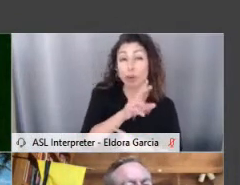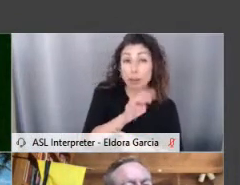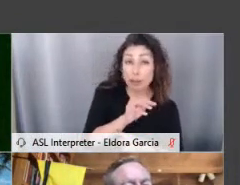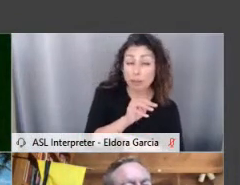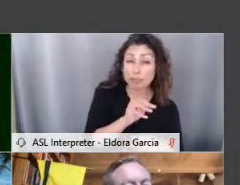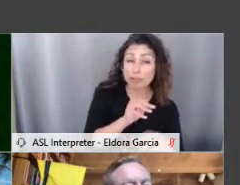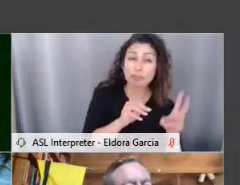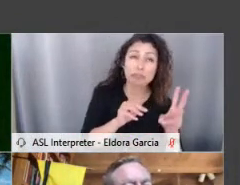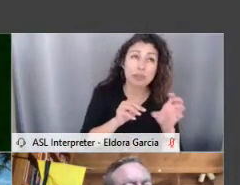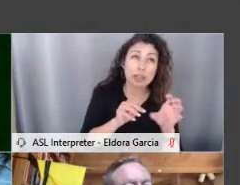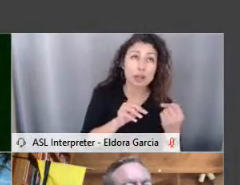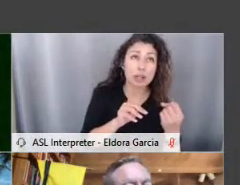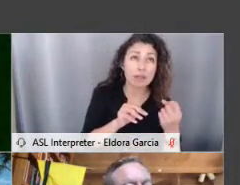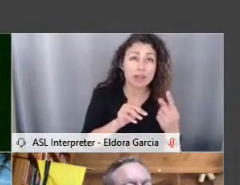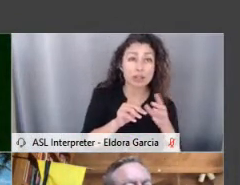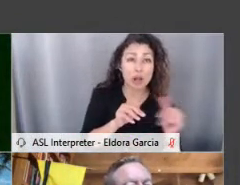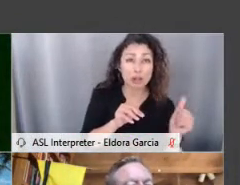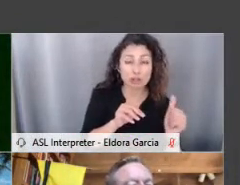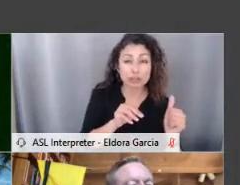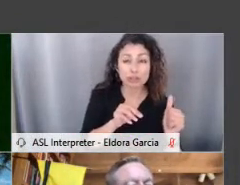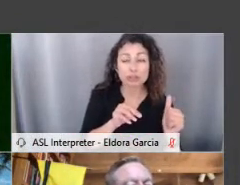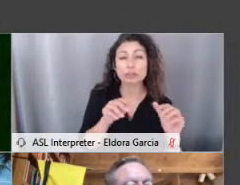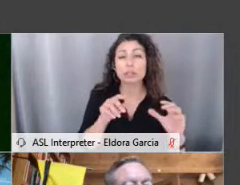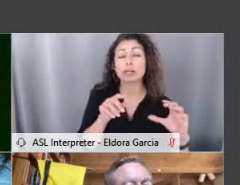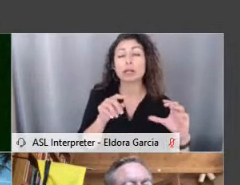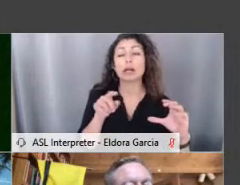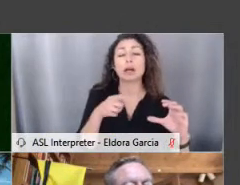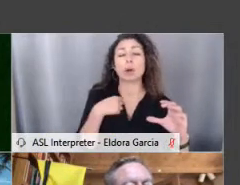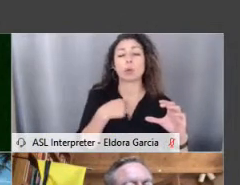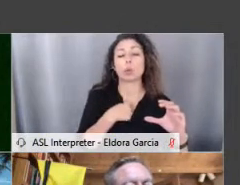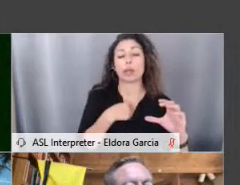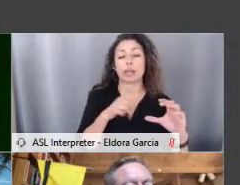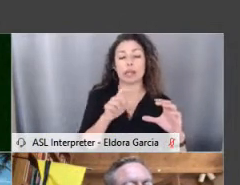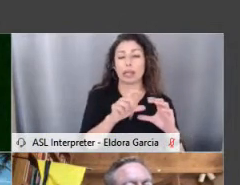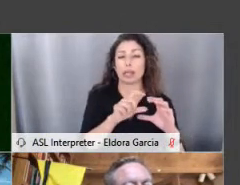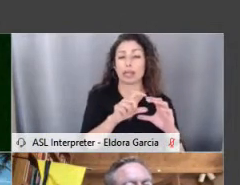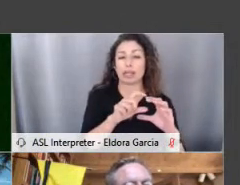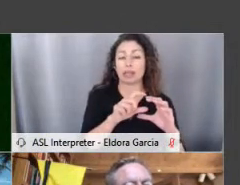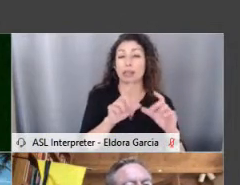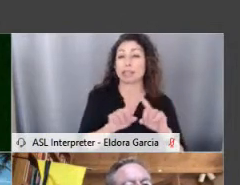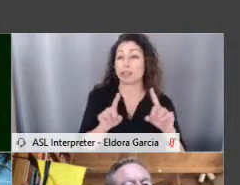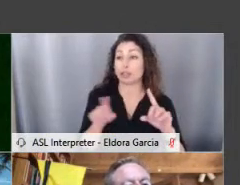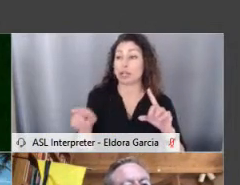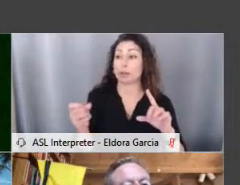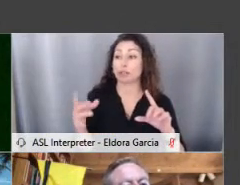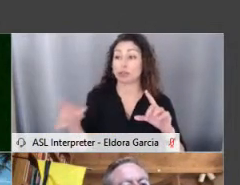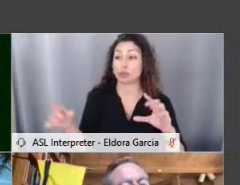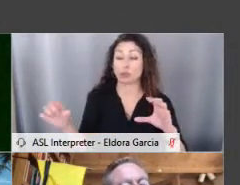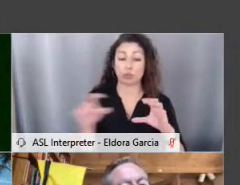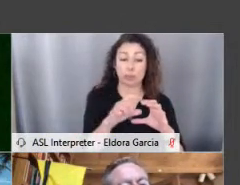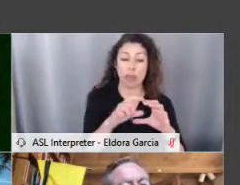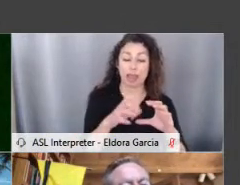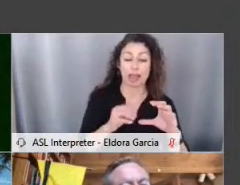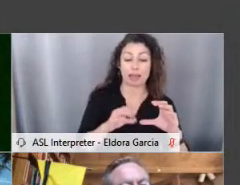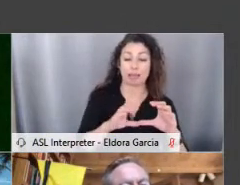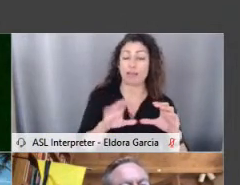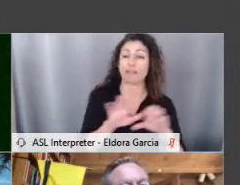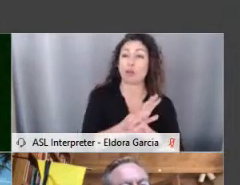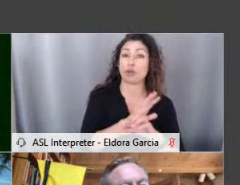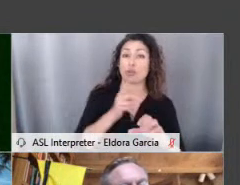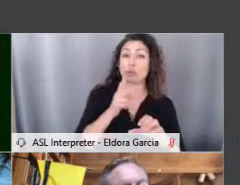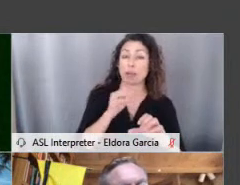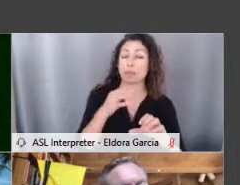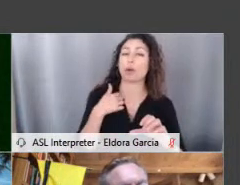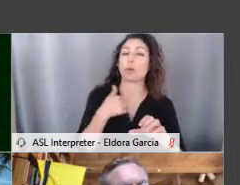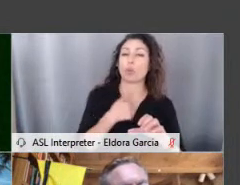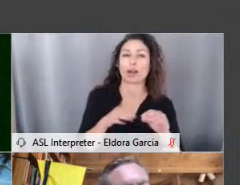say, $611. We're going to cover the difference between what you have to pay and what the full premium is.